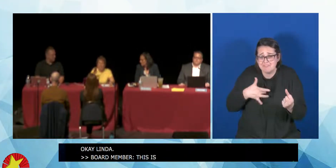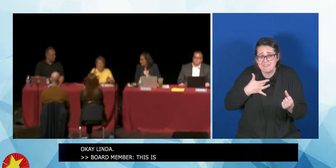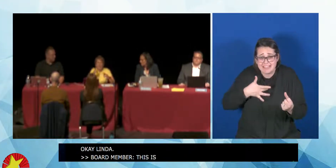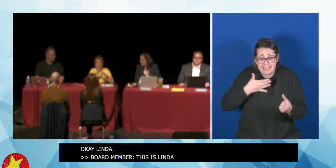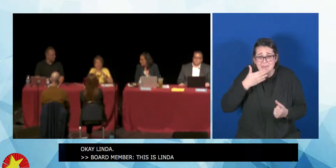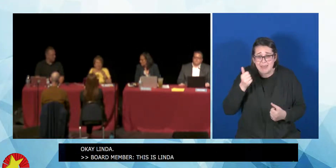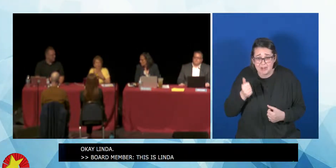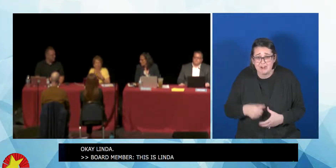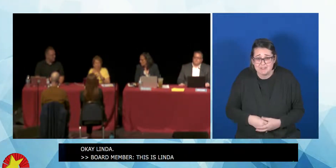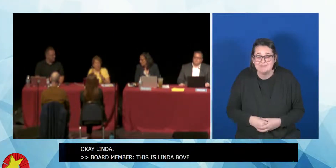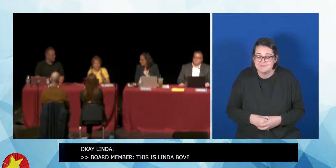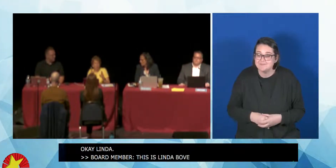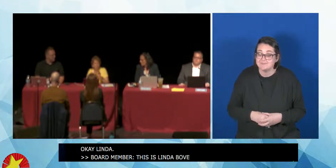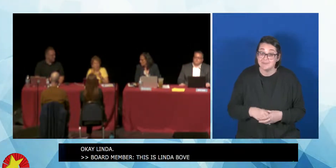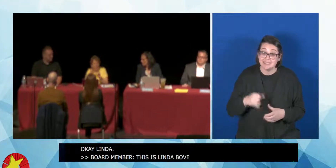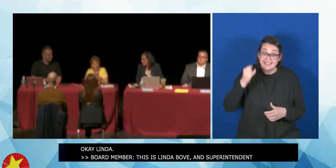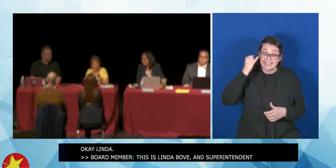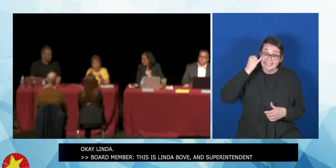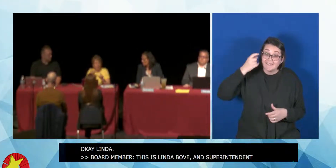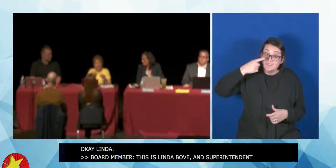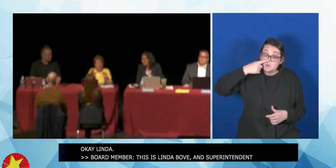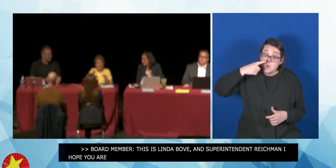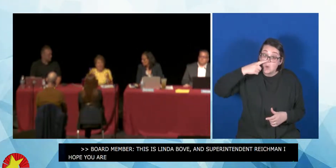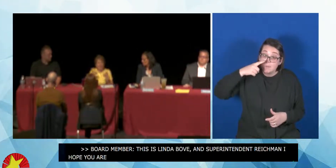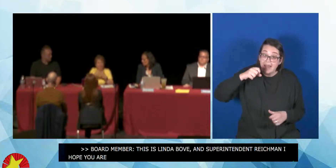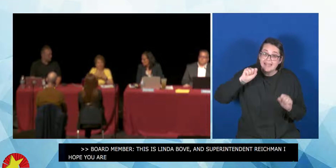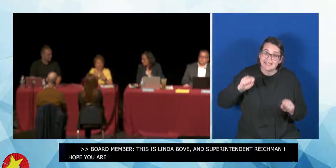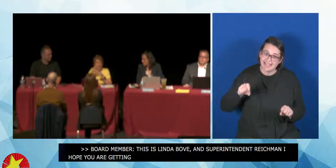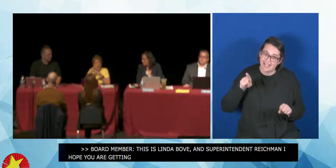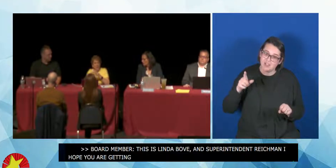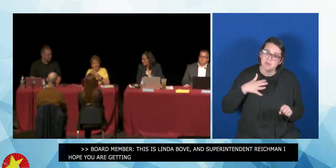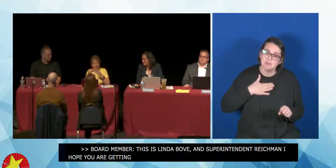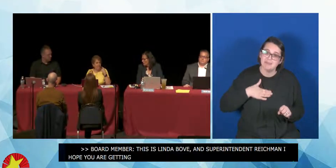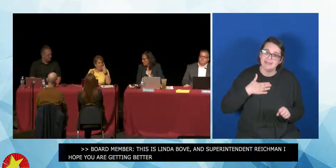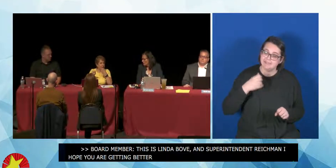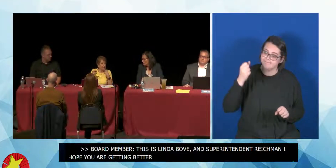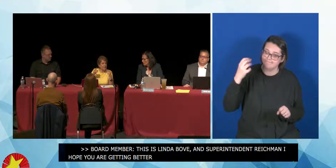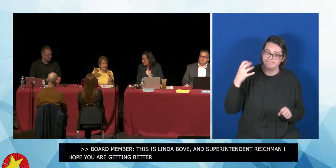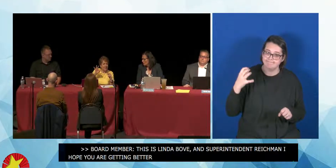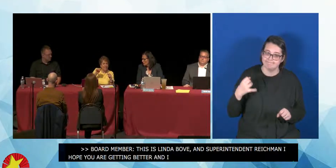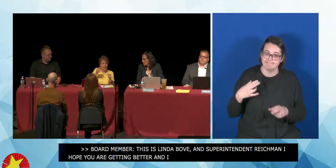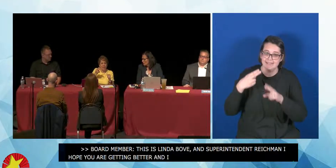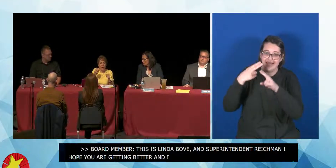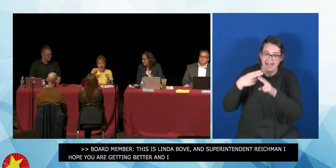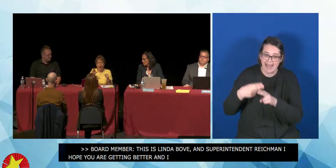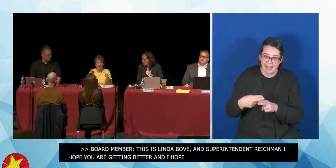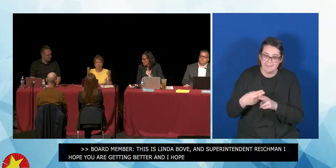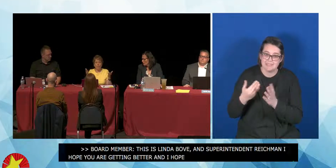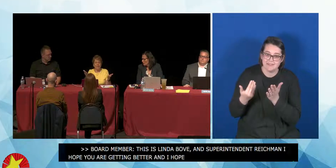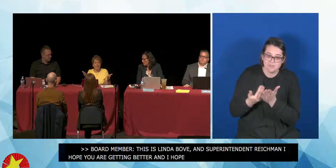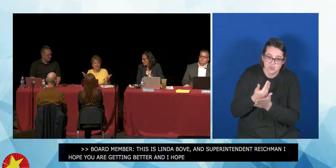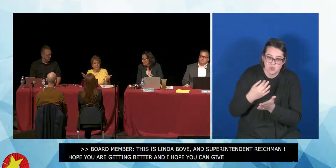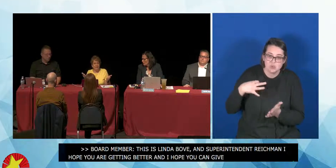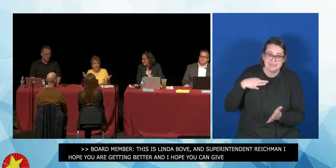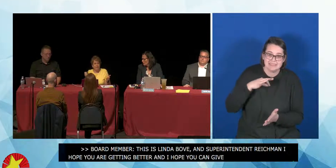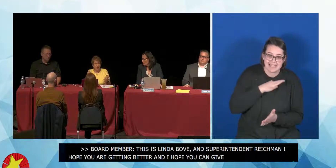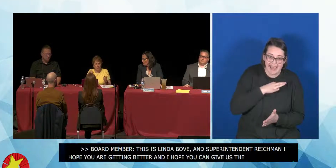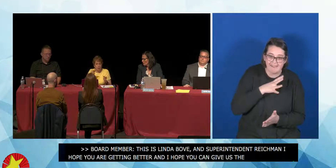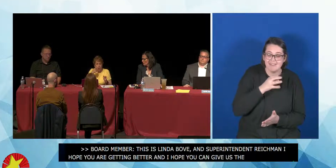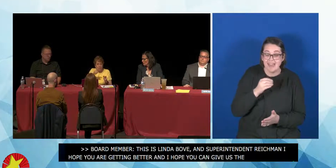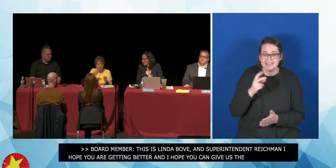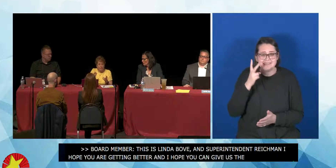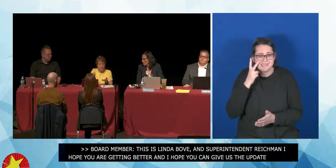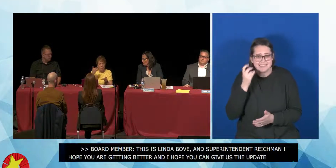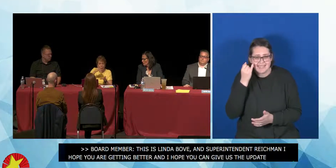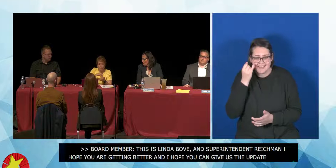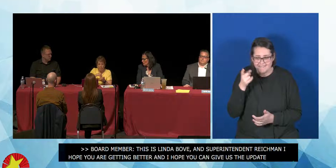I would like to ask if you don't mind giving the names of those new staff members and asking those individuals if they're present